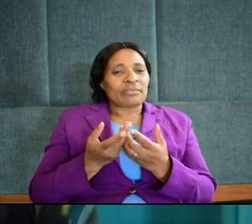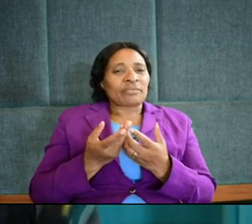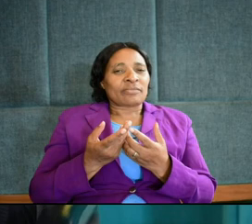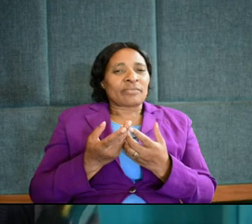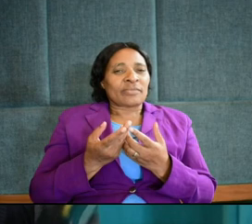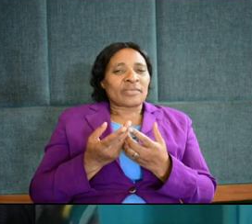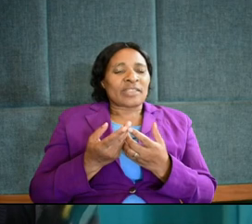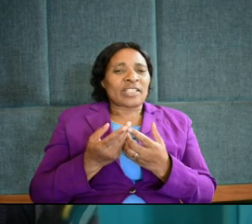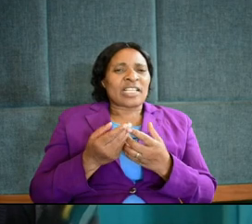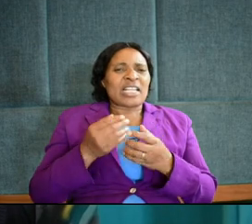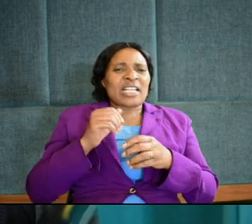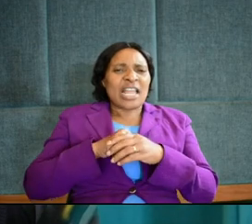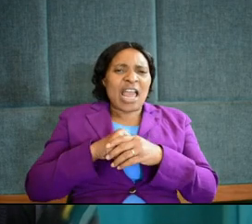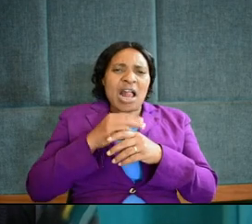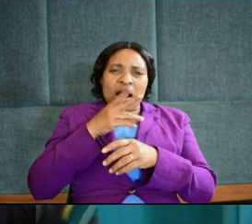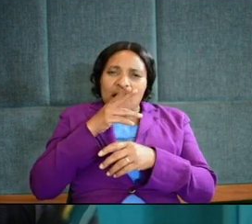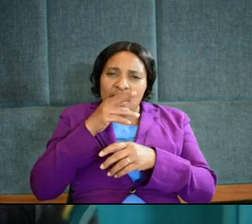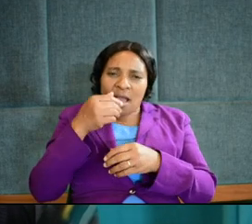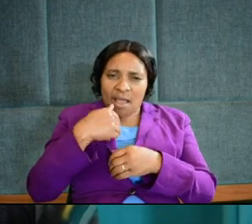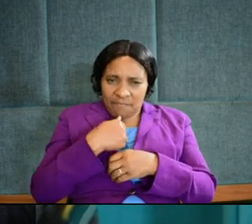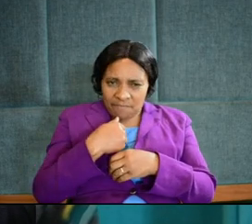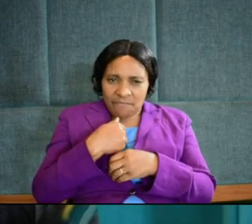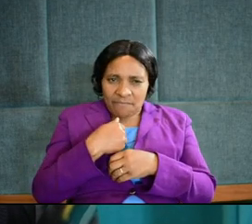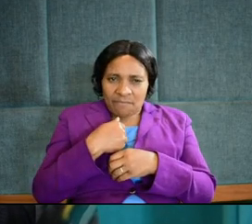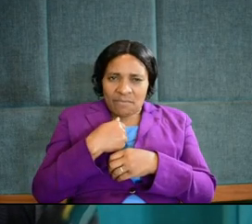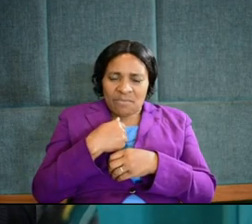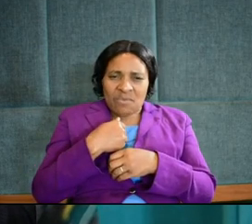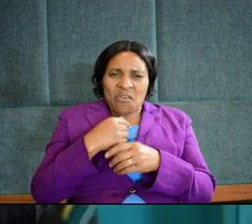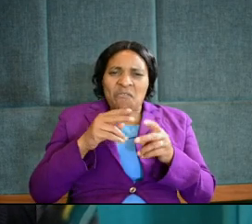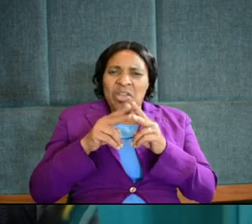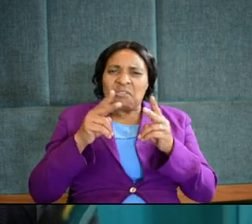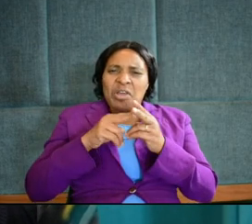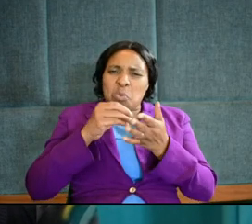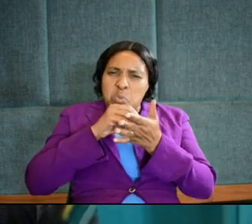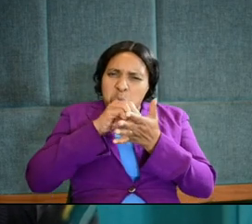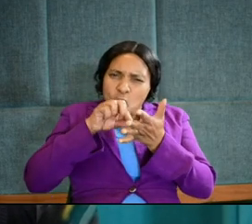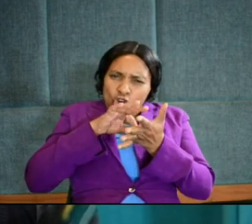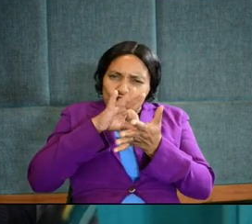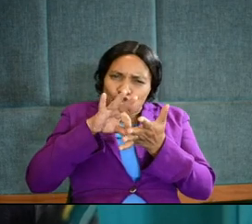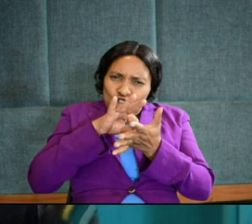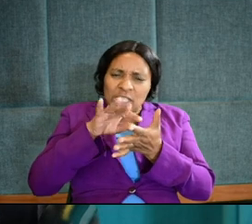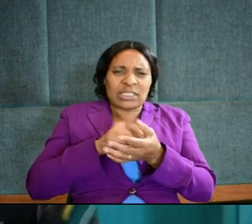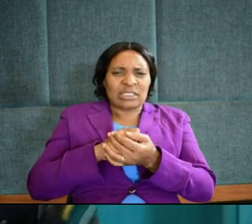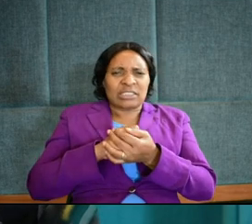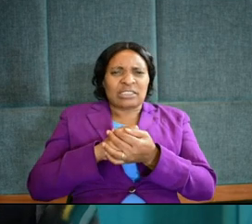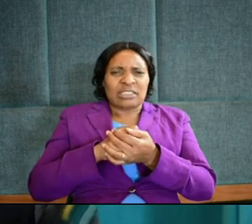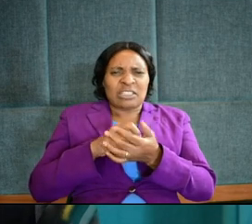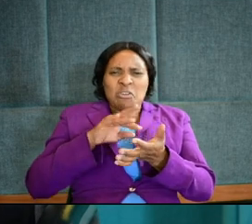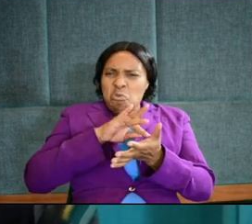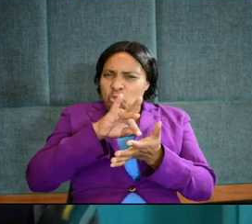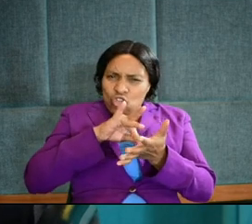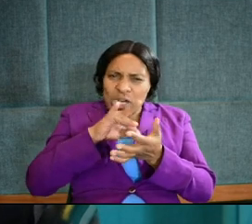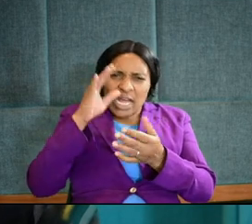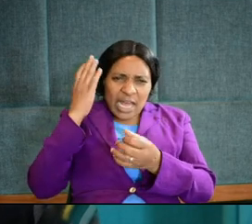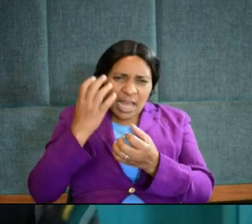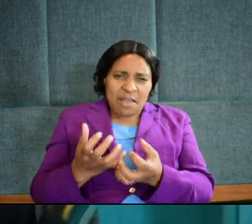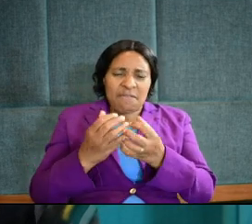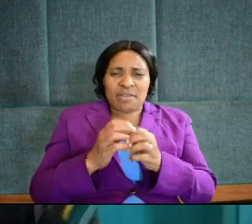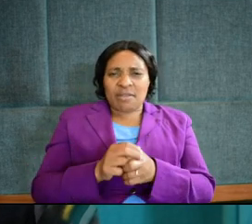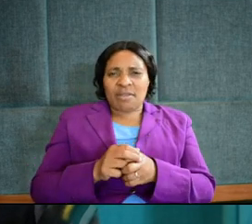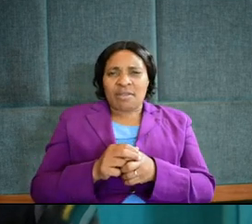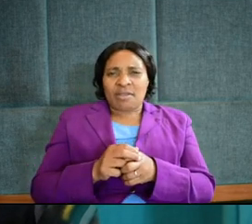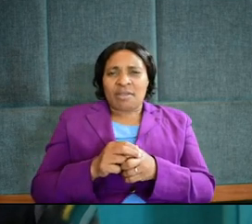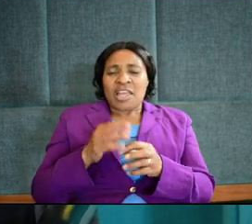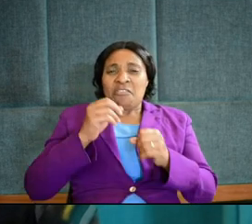the venom in their blood is poisonous. Because even if a snake bites itself,